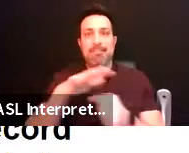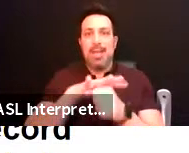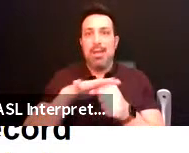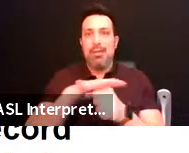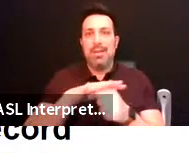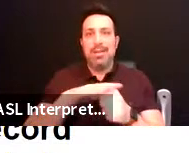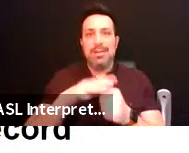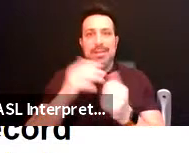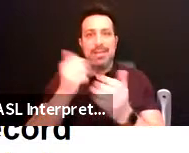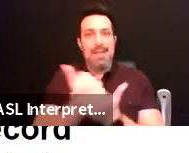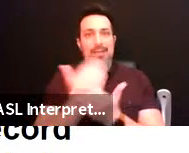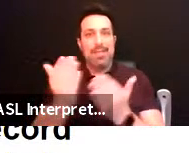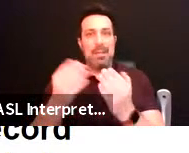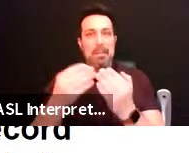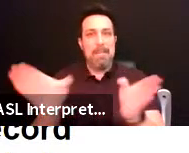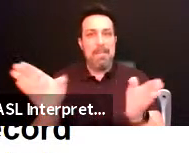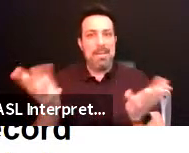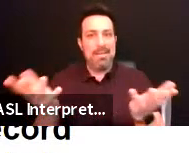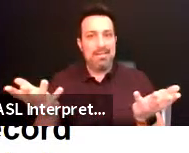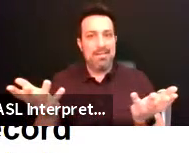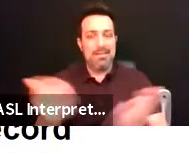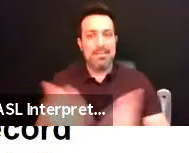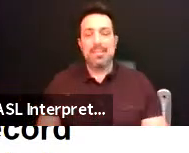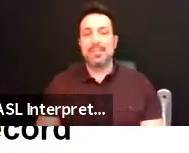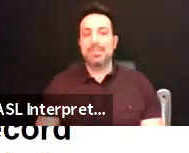everything is a public record.